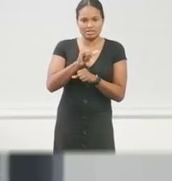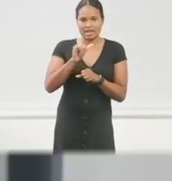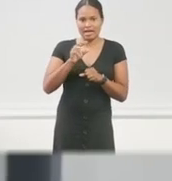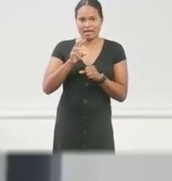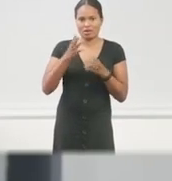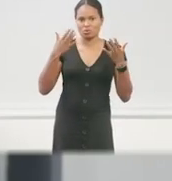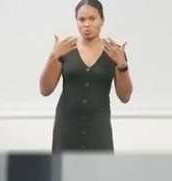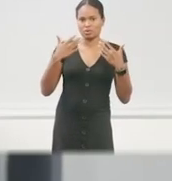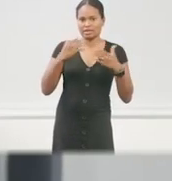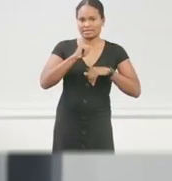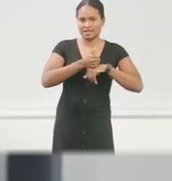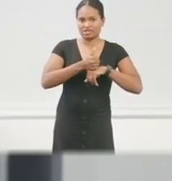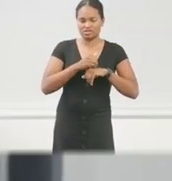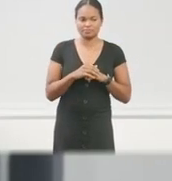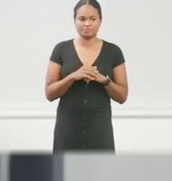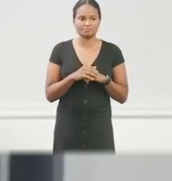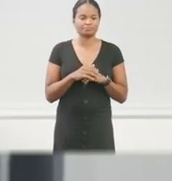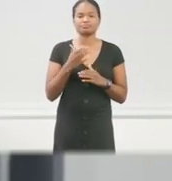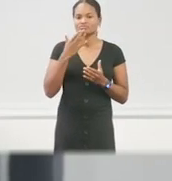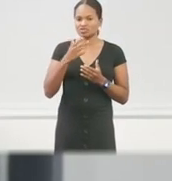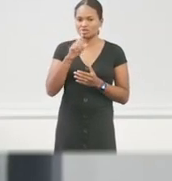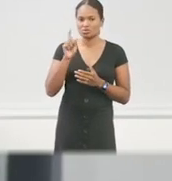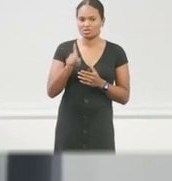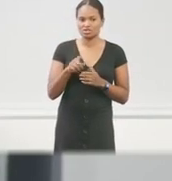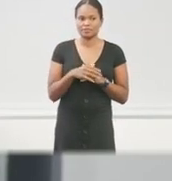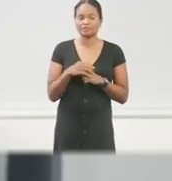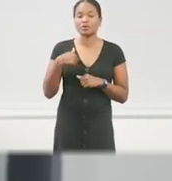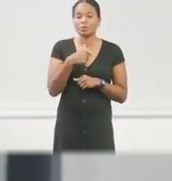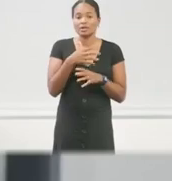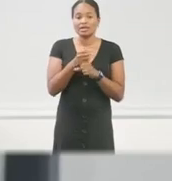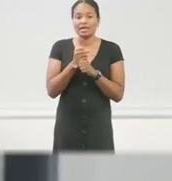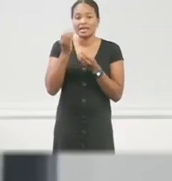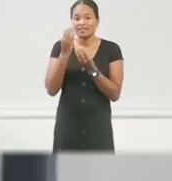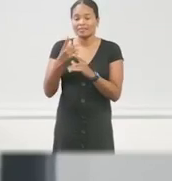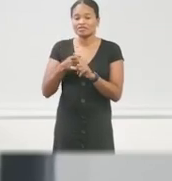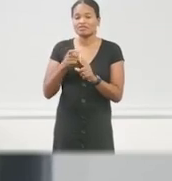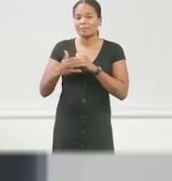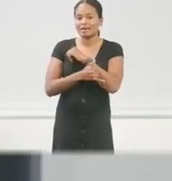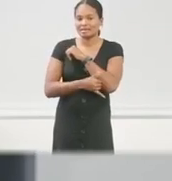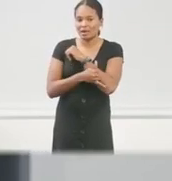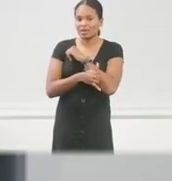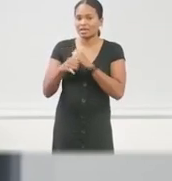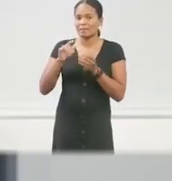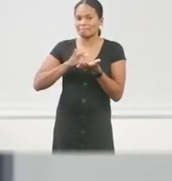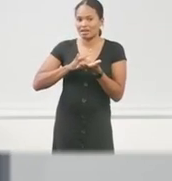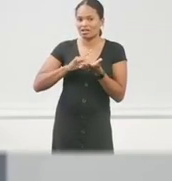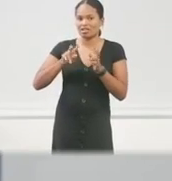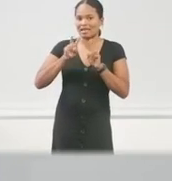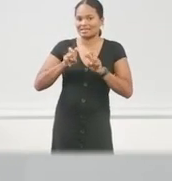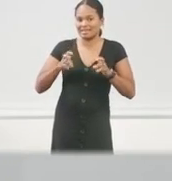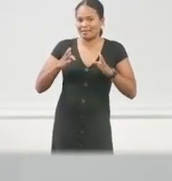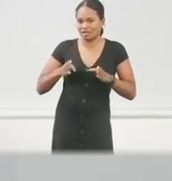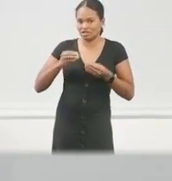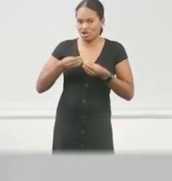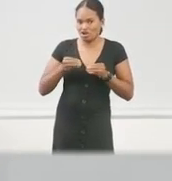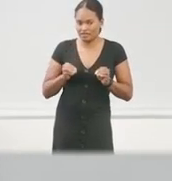we get a lot of our specifics data like that from our county medical examiner's office. So in Maricopa County and then Pima County, which Pima